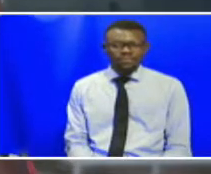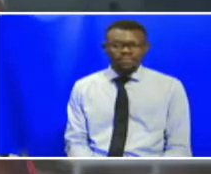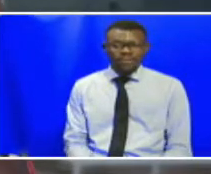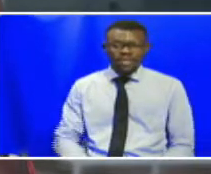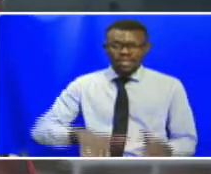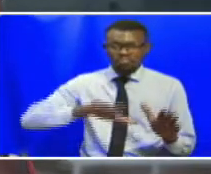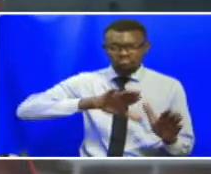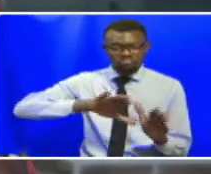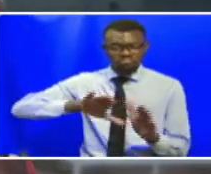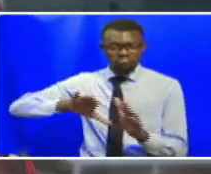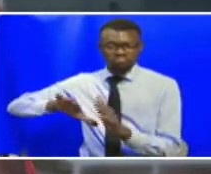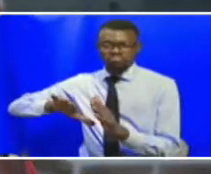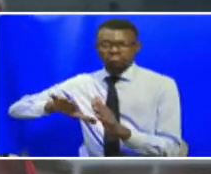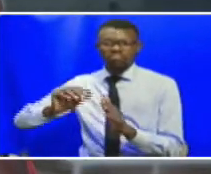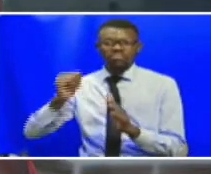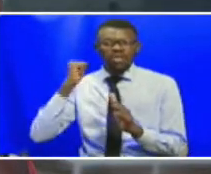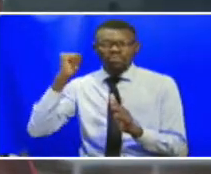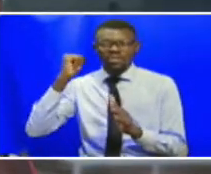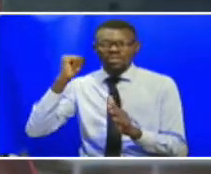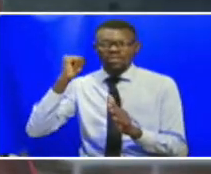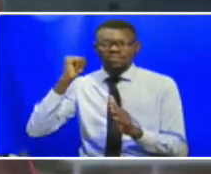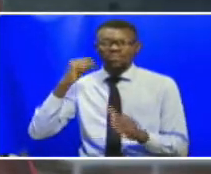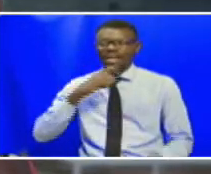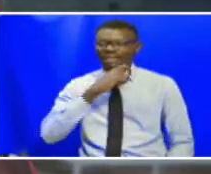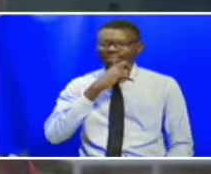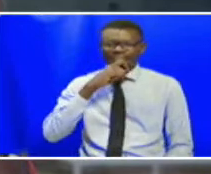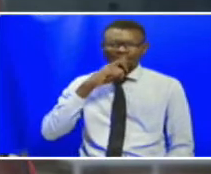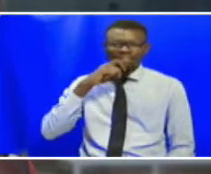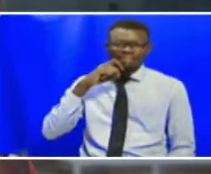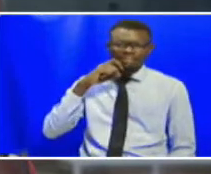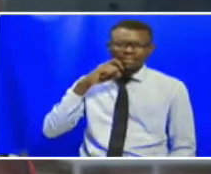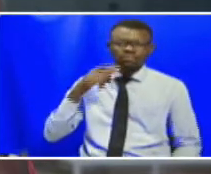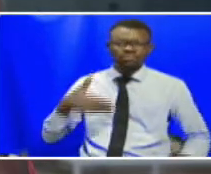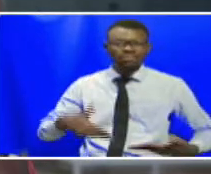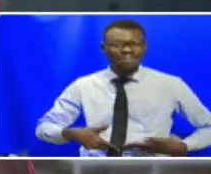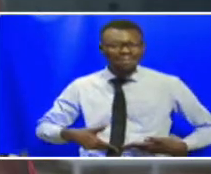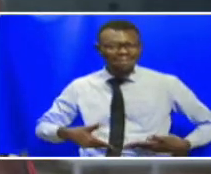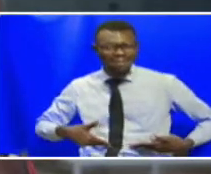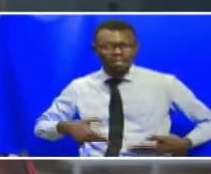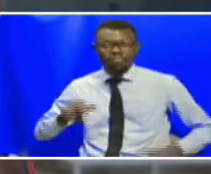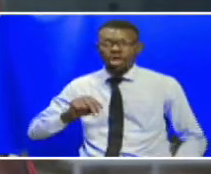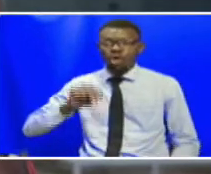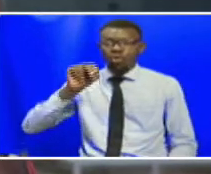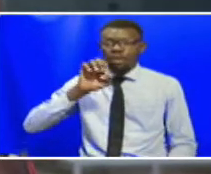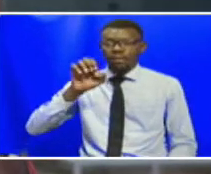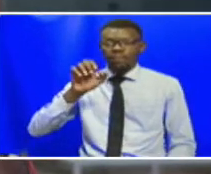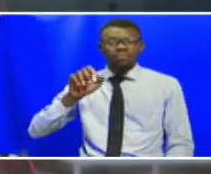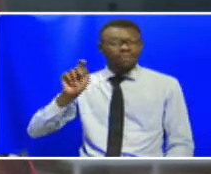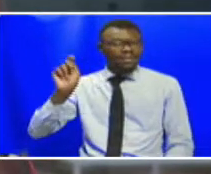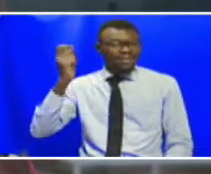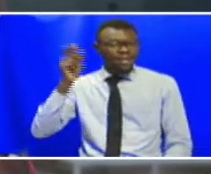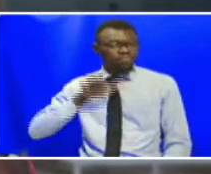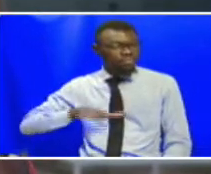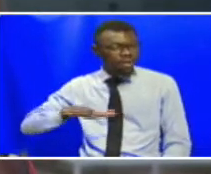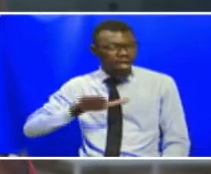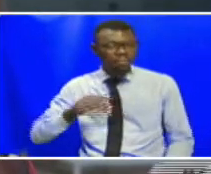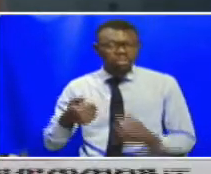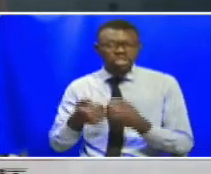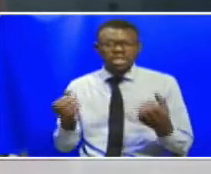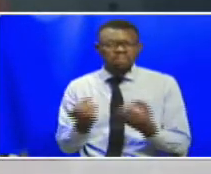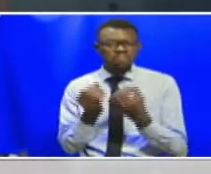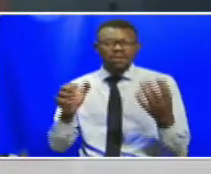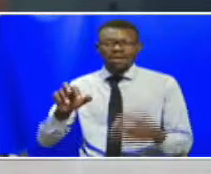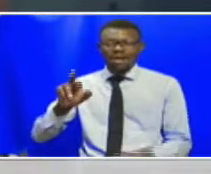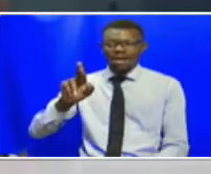And away from politics now, the drought and famine in northern Kenya has brought forth numerous challenges among the Rendile